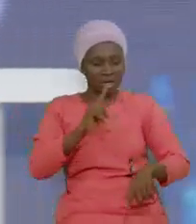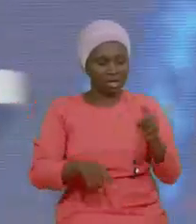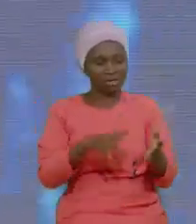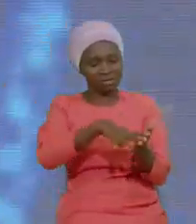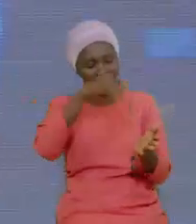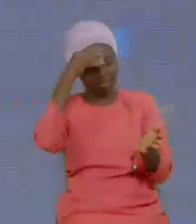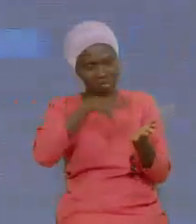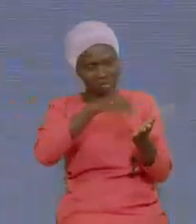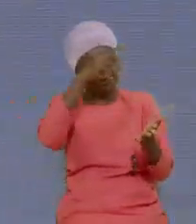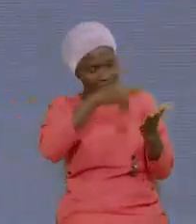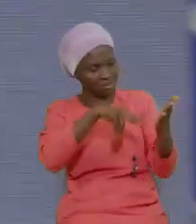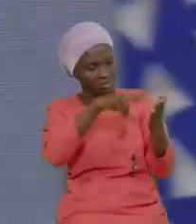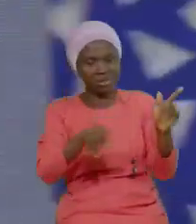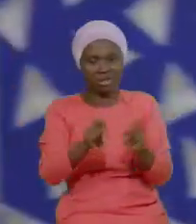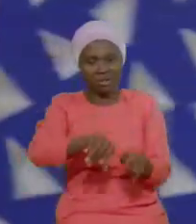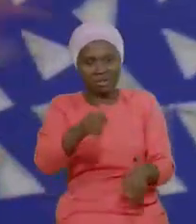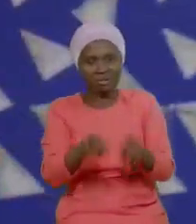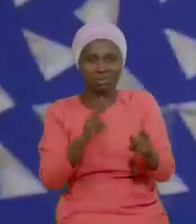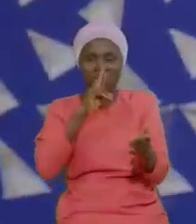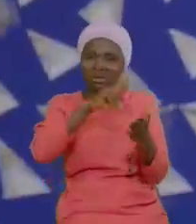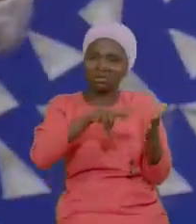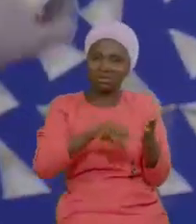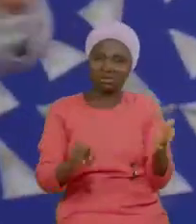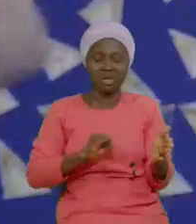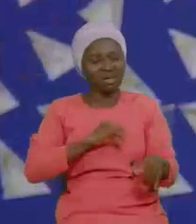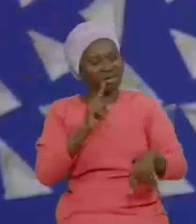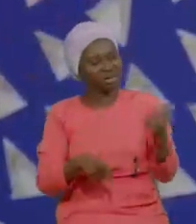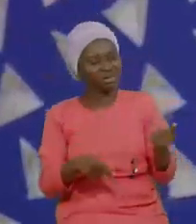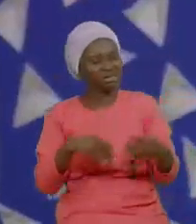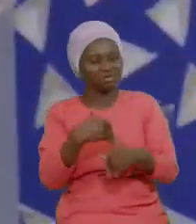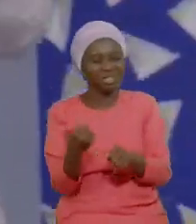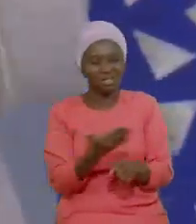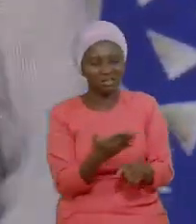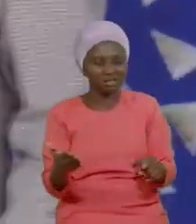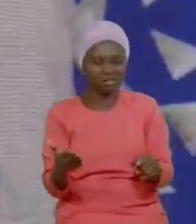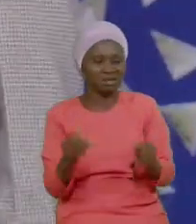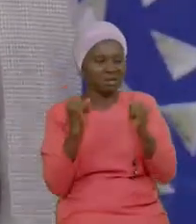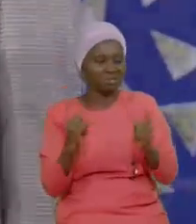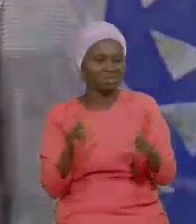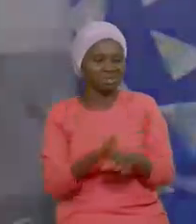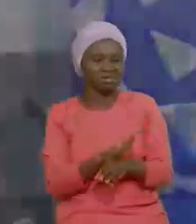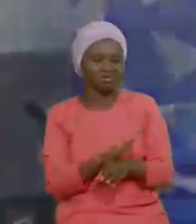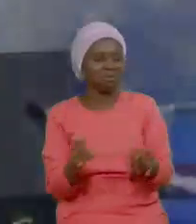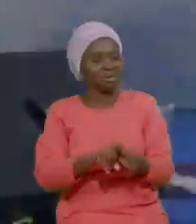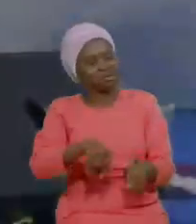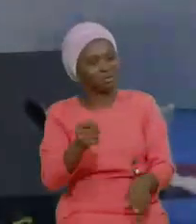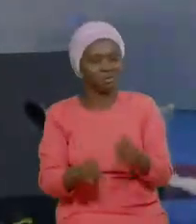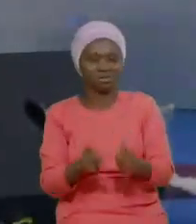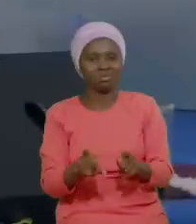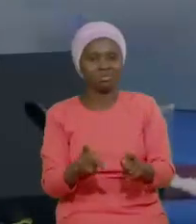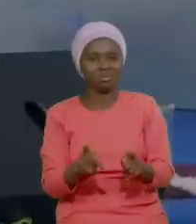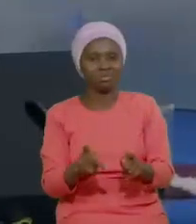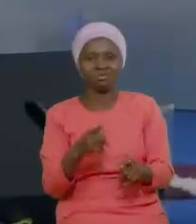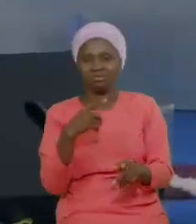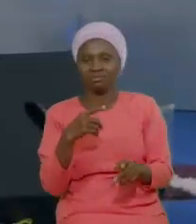other people are reading. I cannot make anything powerful like other people.